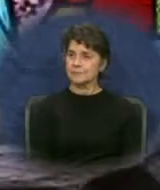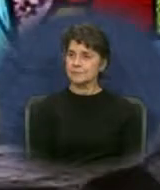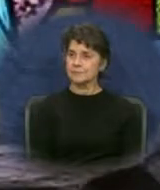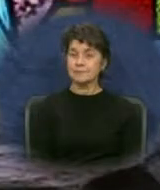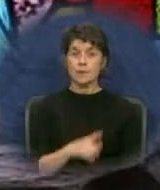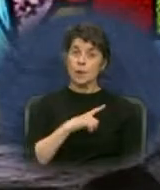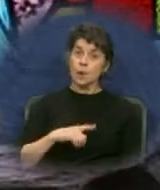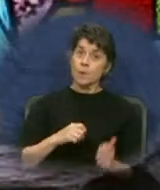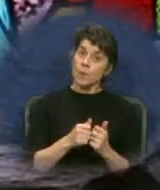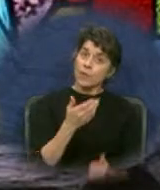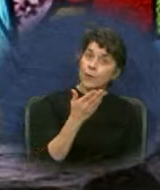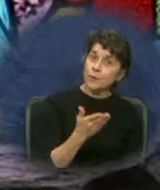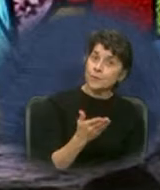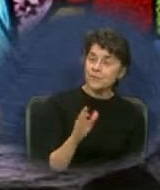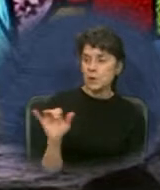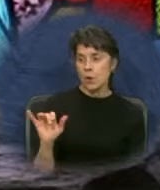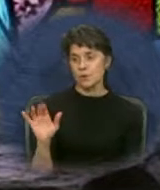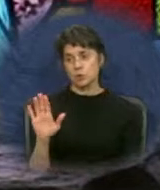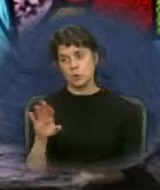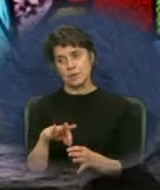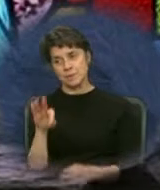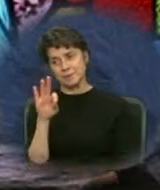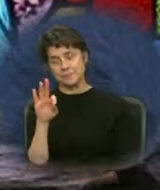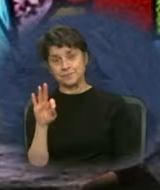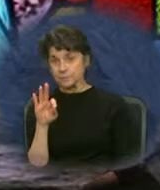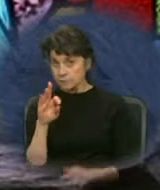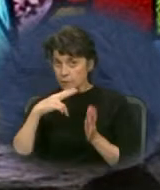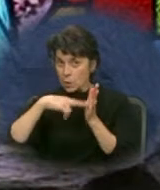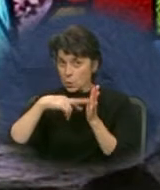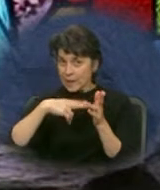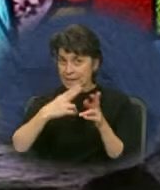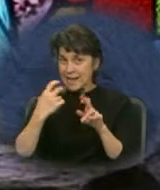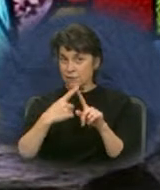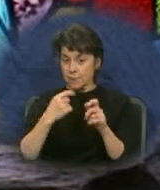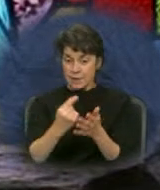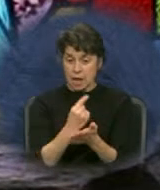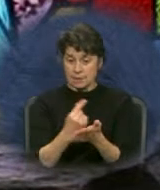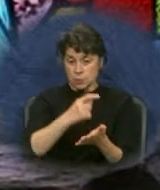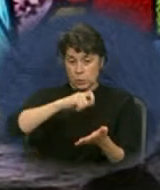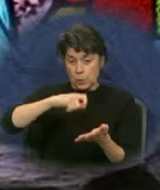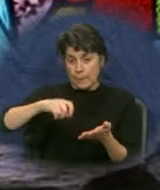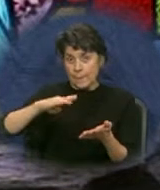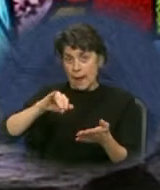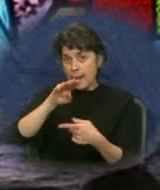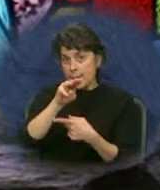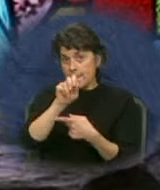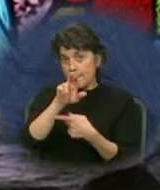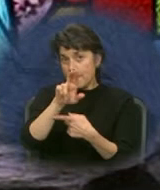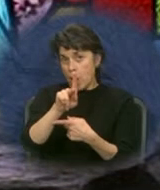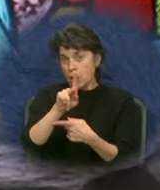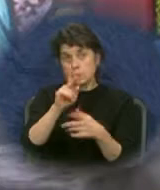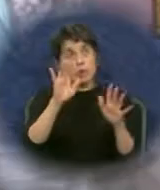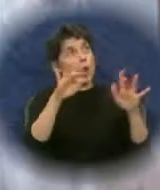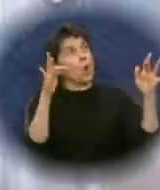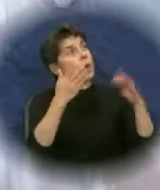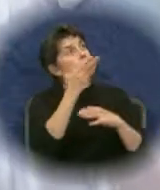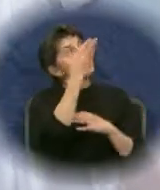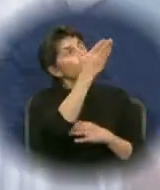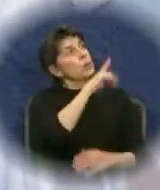The Lord be with you. And with your spirit. A reading from the Holy Gospel according to Mark. Glory to you, O Lord.